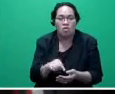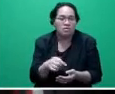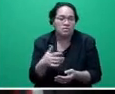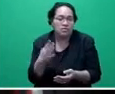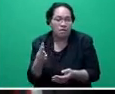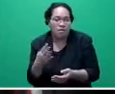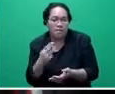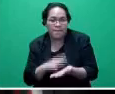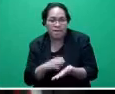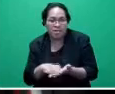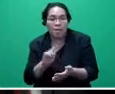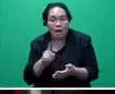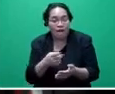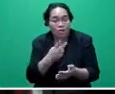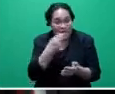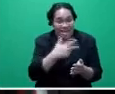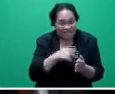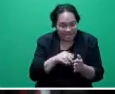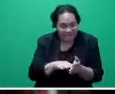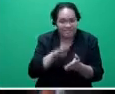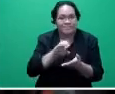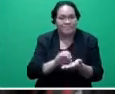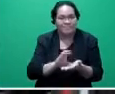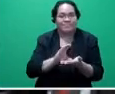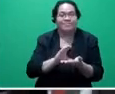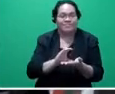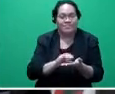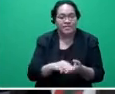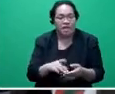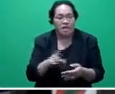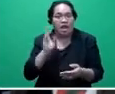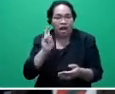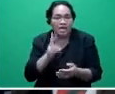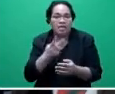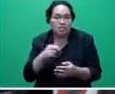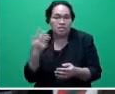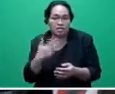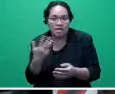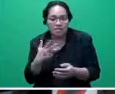However, an increase of 6 million in 2018. Another further decrease of 5 million in